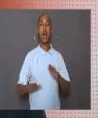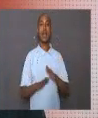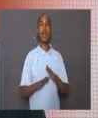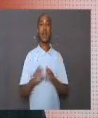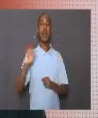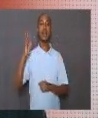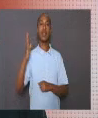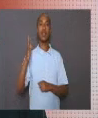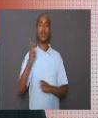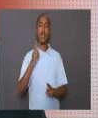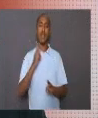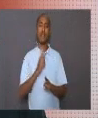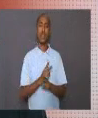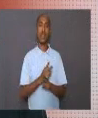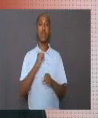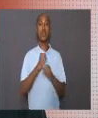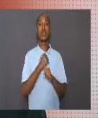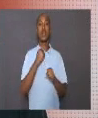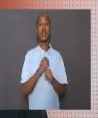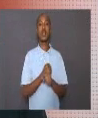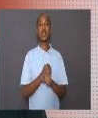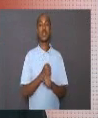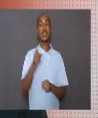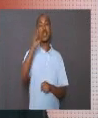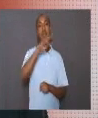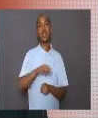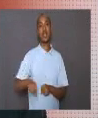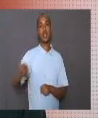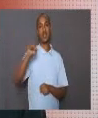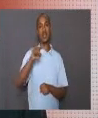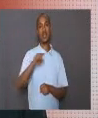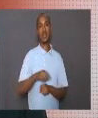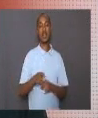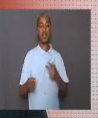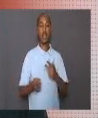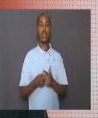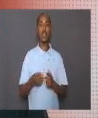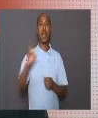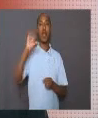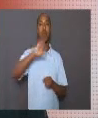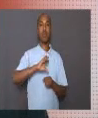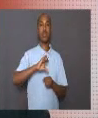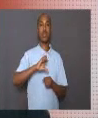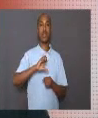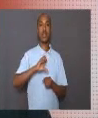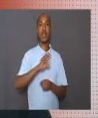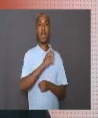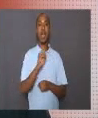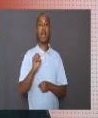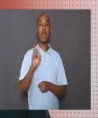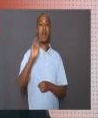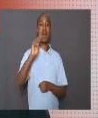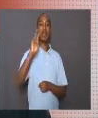of carefully constructed circumstances, tertiary alcohols and